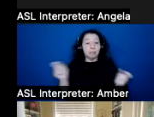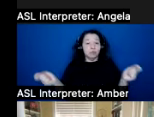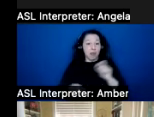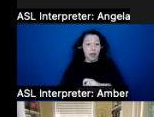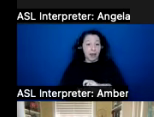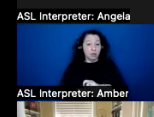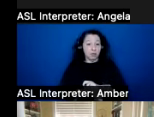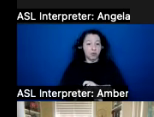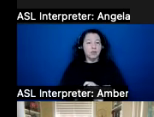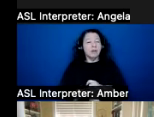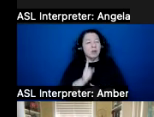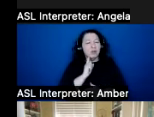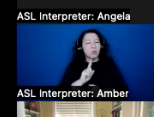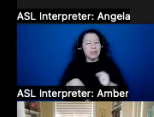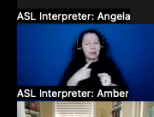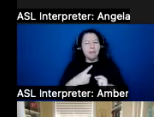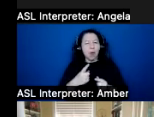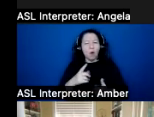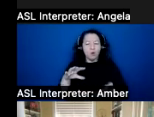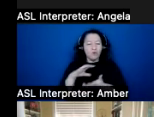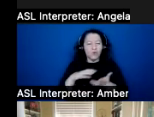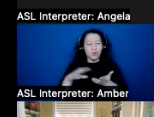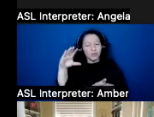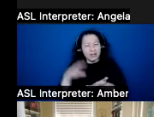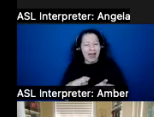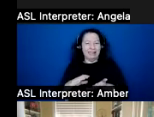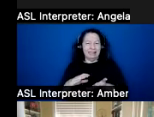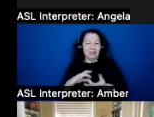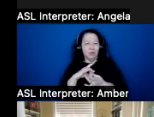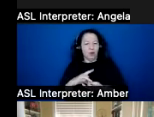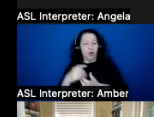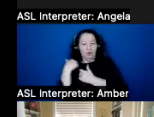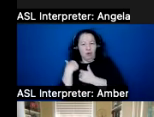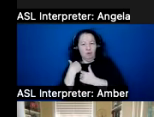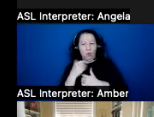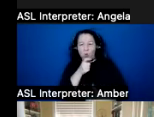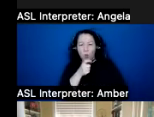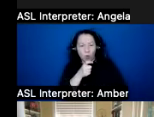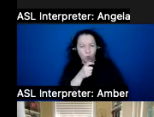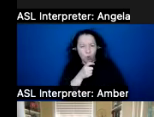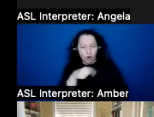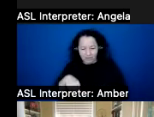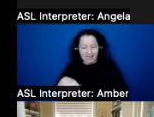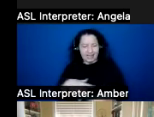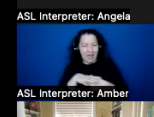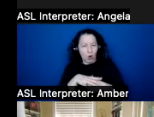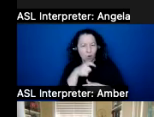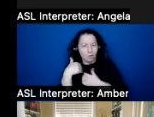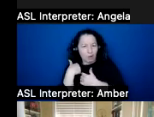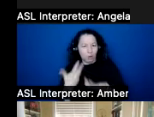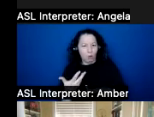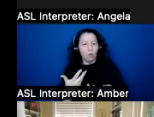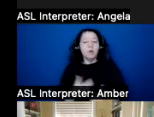that reduction of confusion over jurisdiction. We want to try to the wait time to